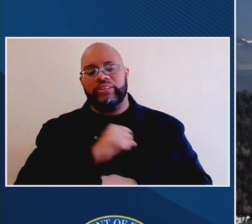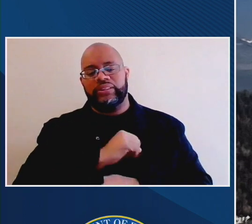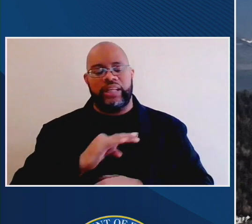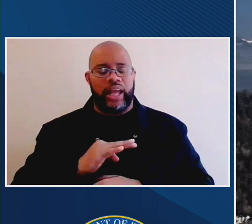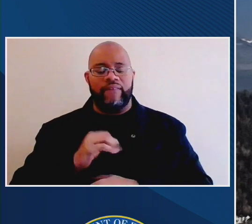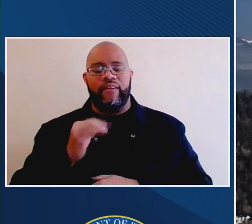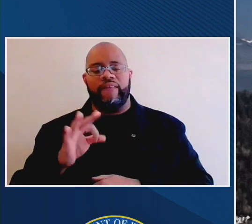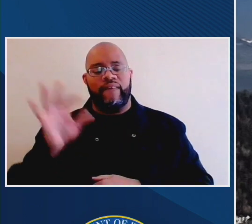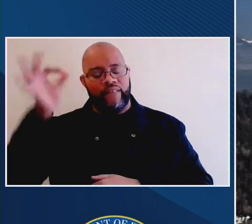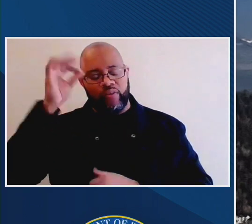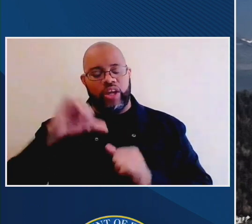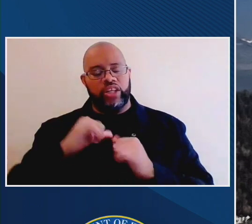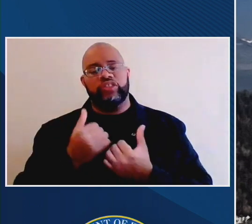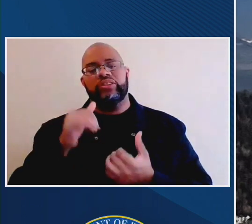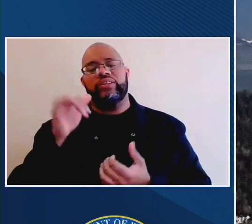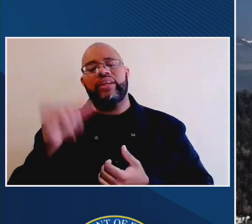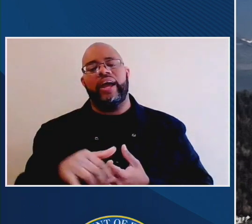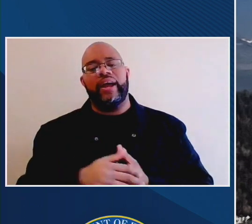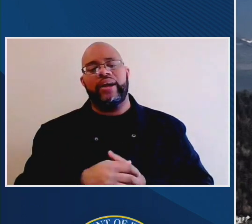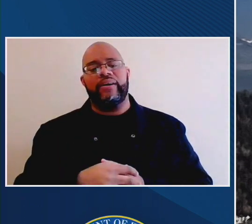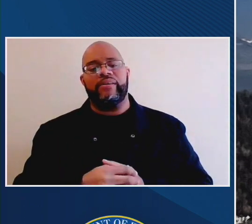Act?